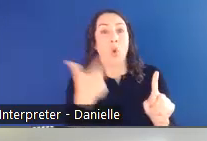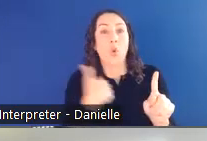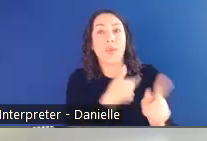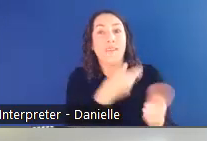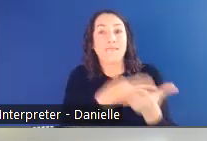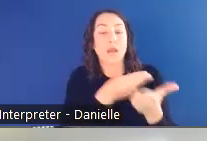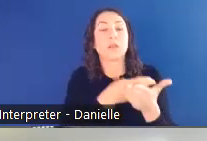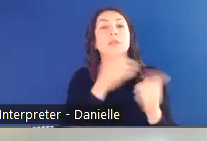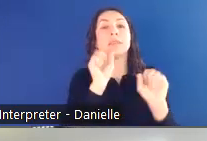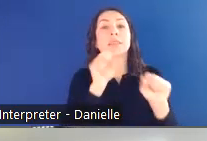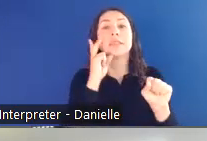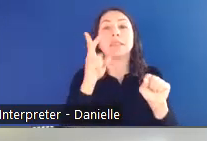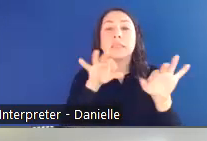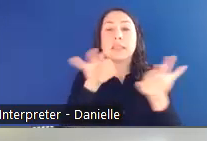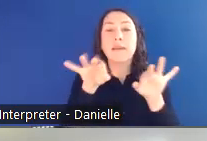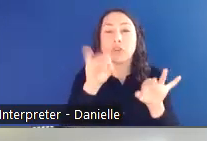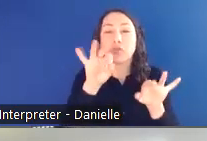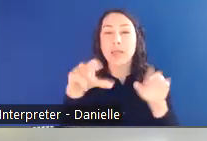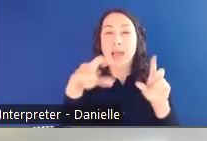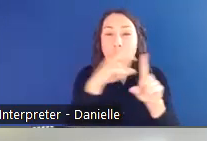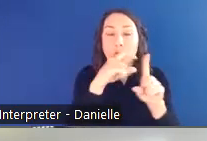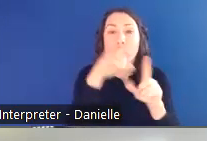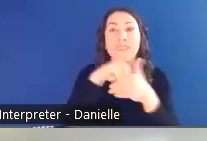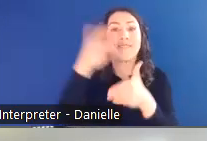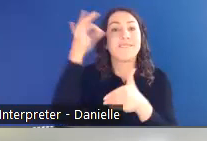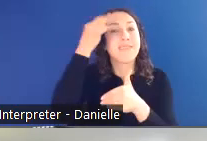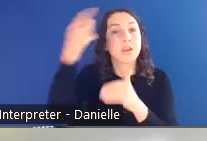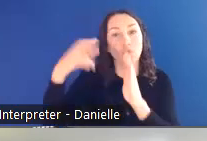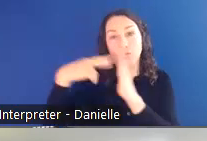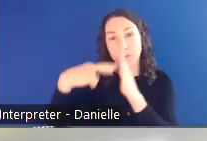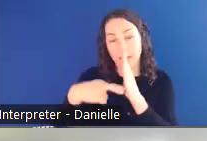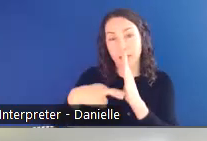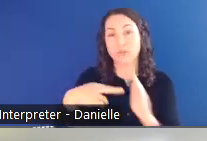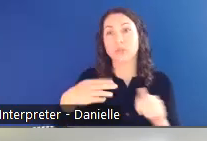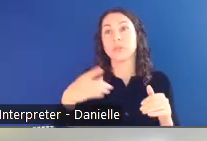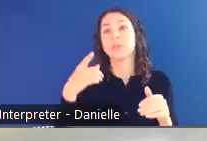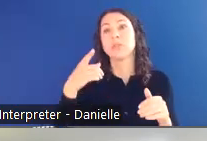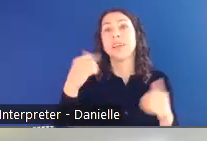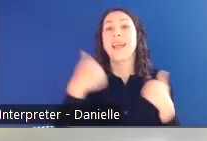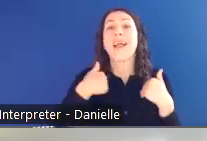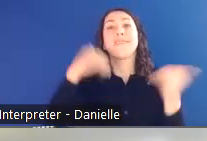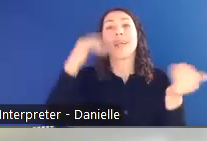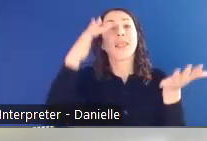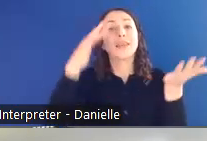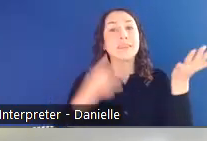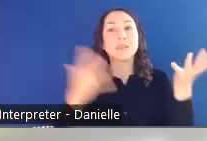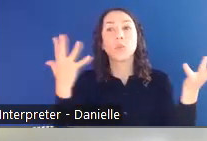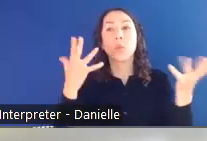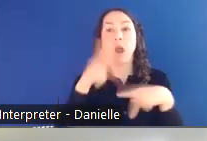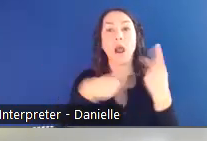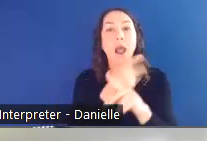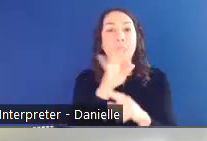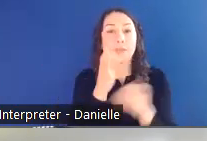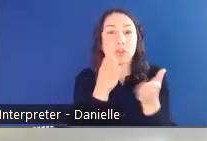in federal regulation. There's a list of what kinds of supportive services are eligible. The section